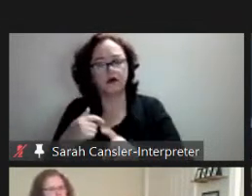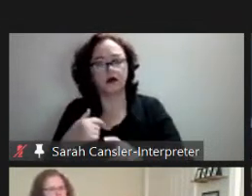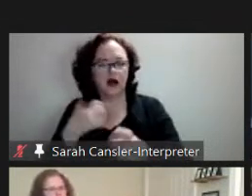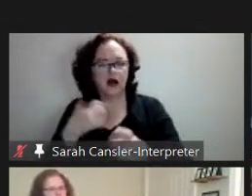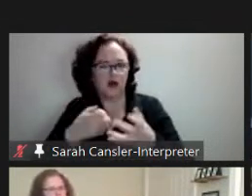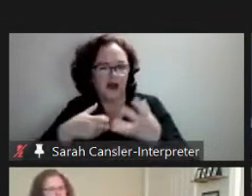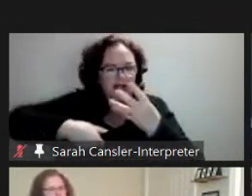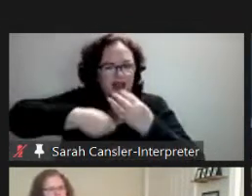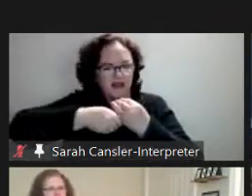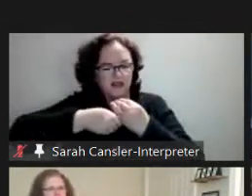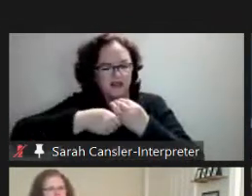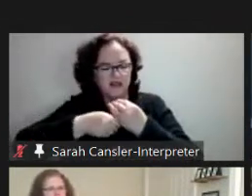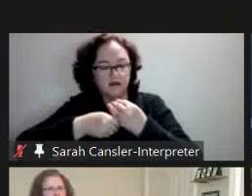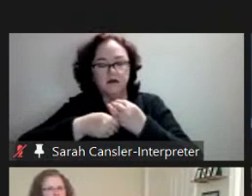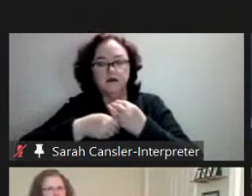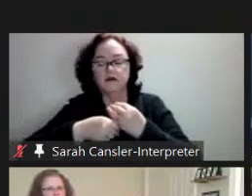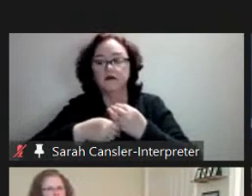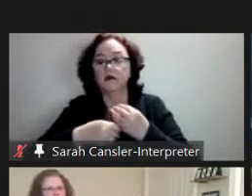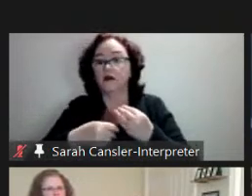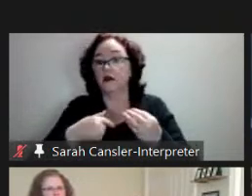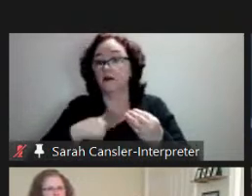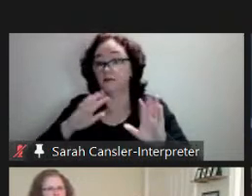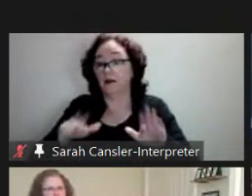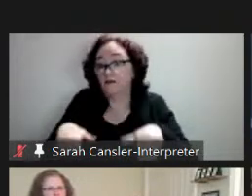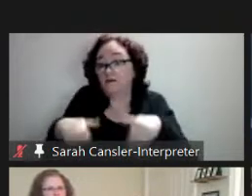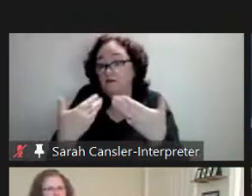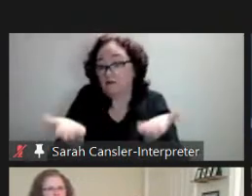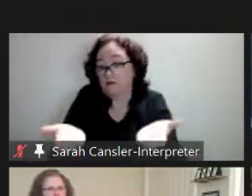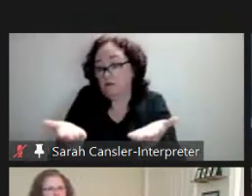that. I recommend that